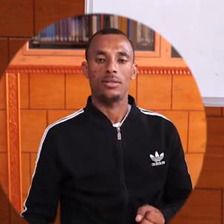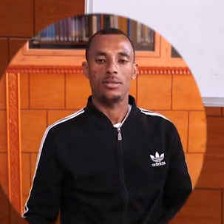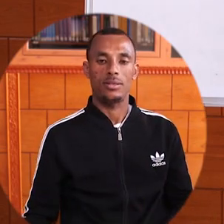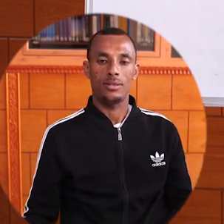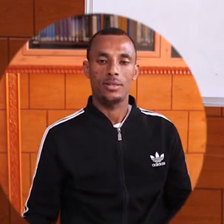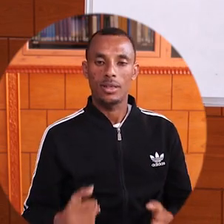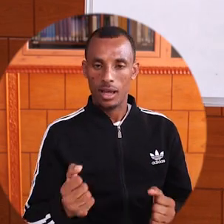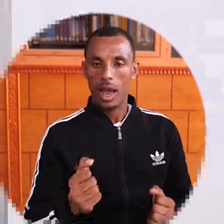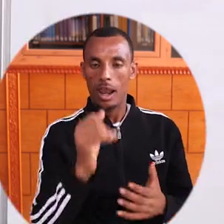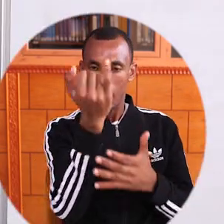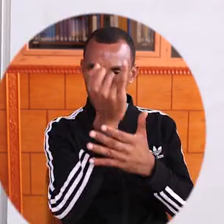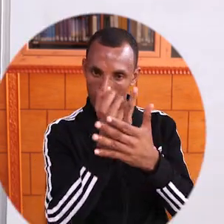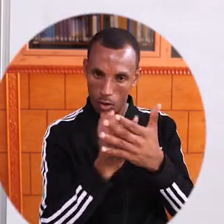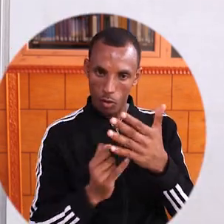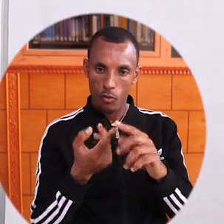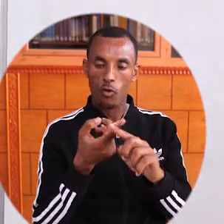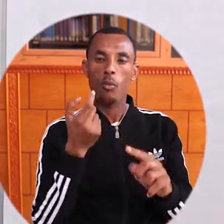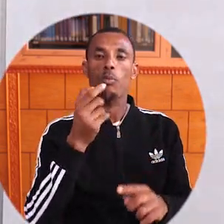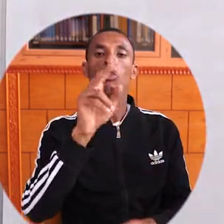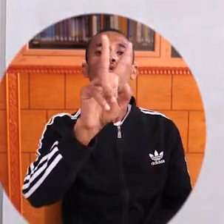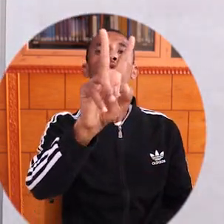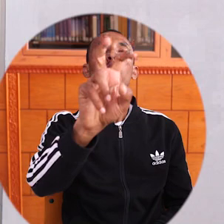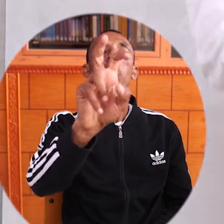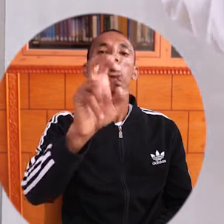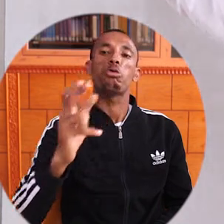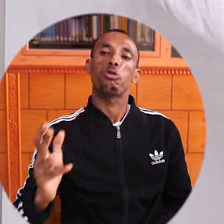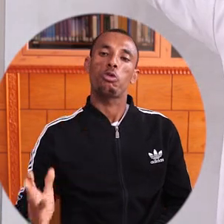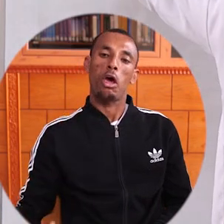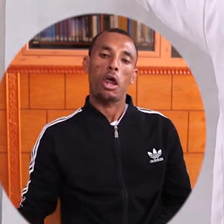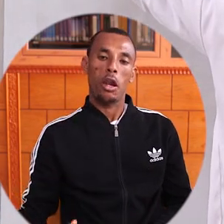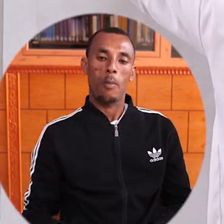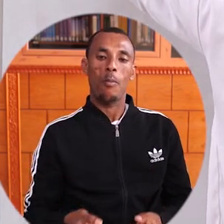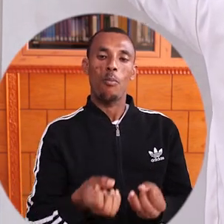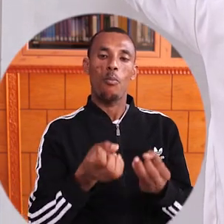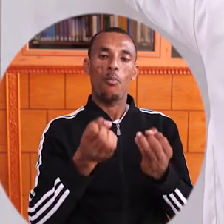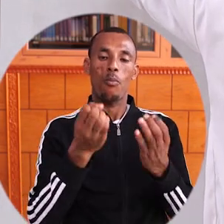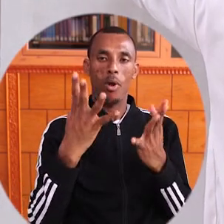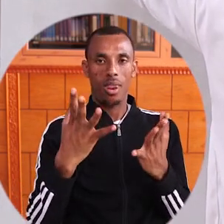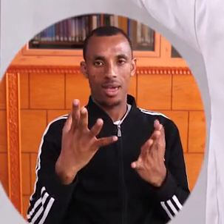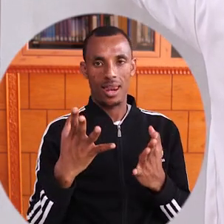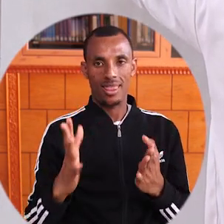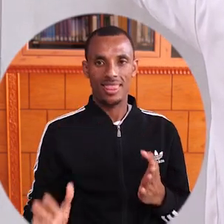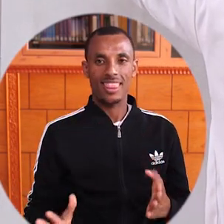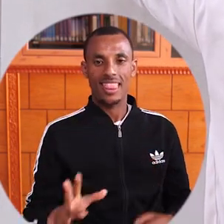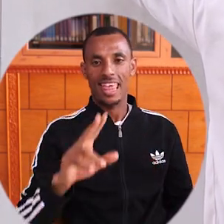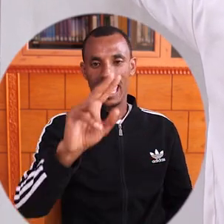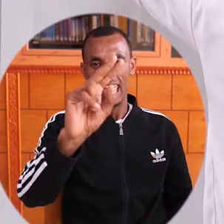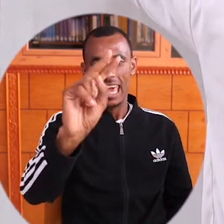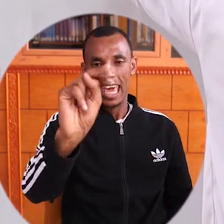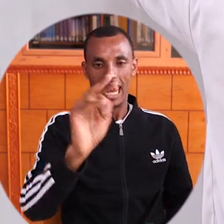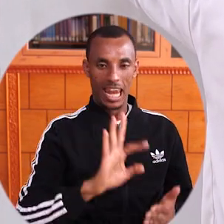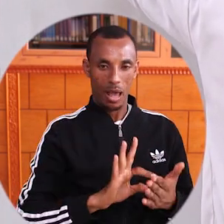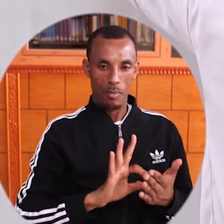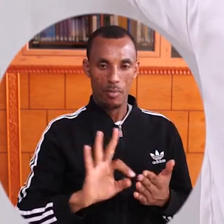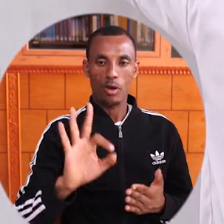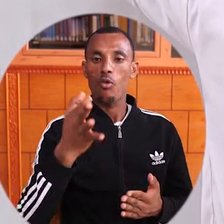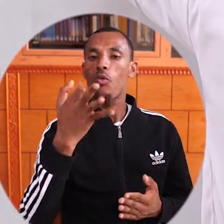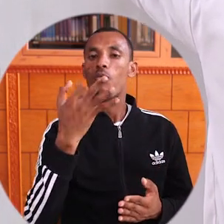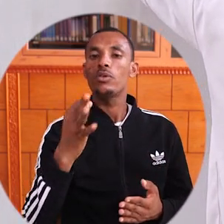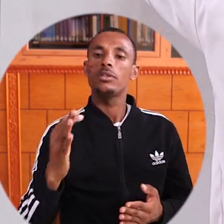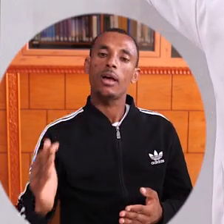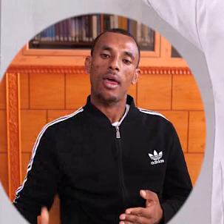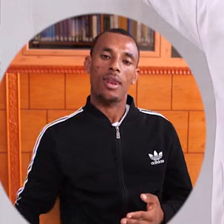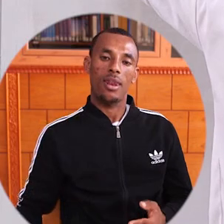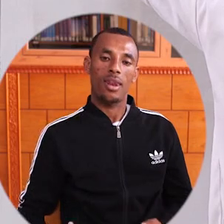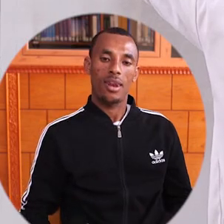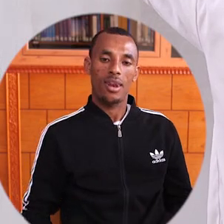diagonals can be drawn from 20-sided polygon? So n is equal to n number of sides, 20-sided